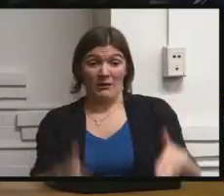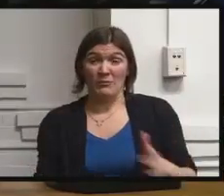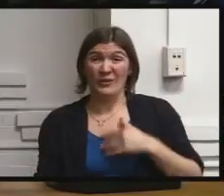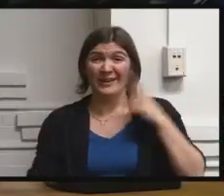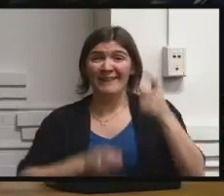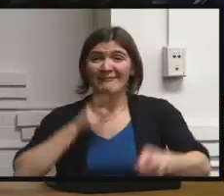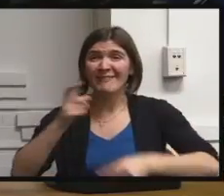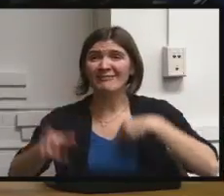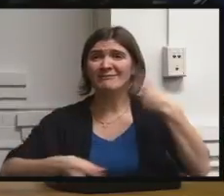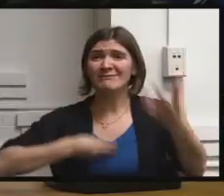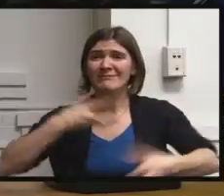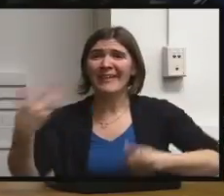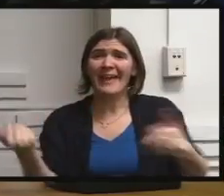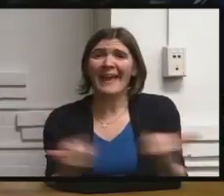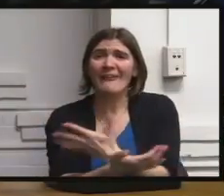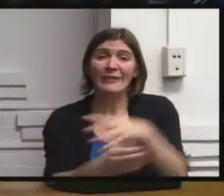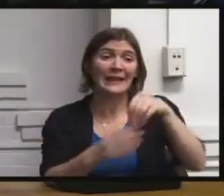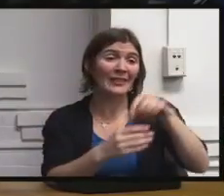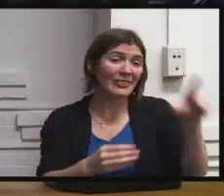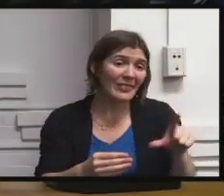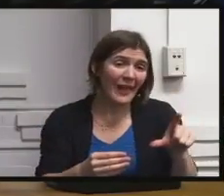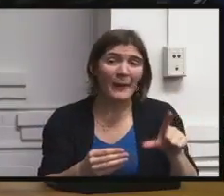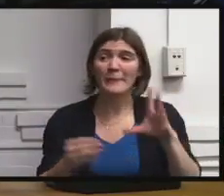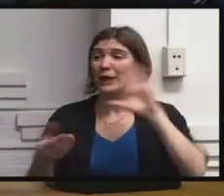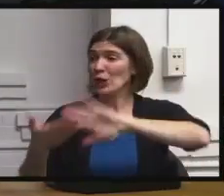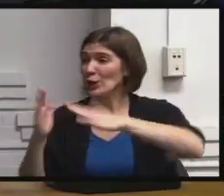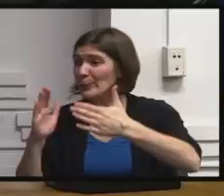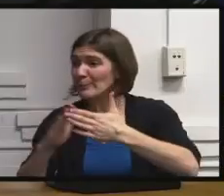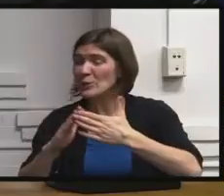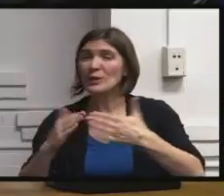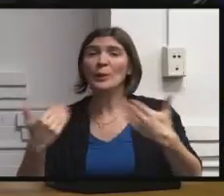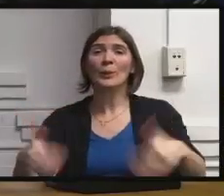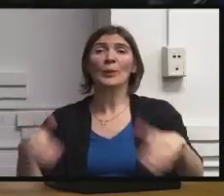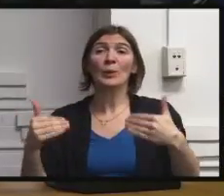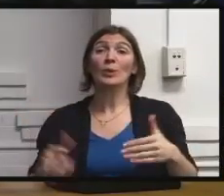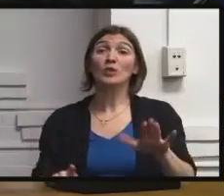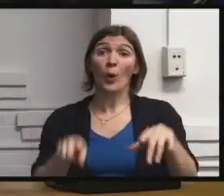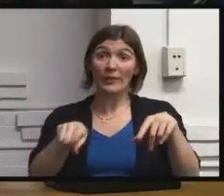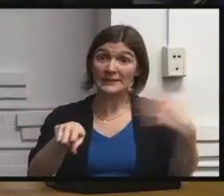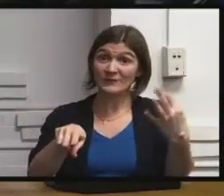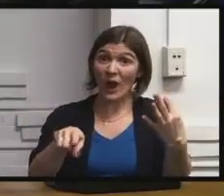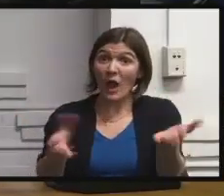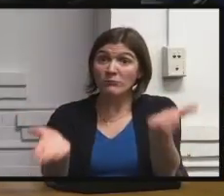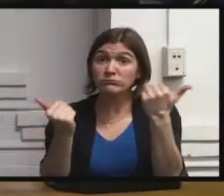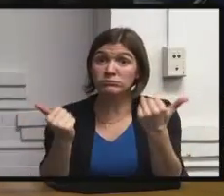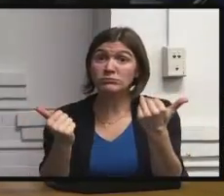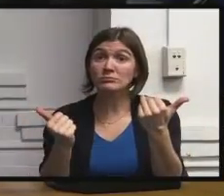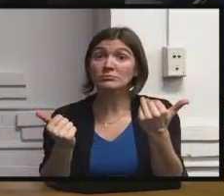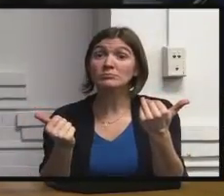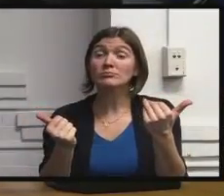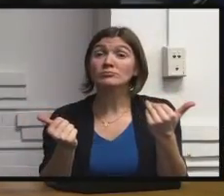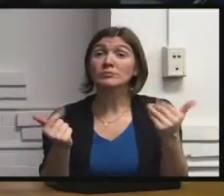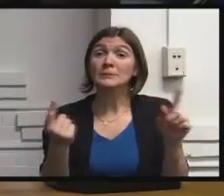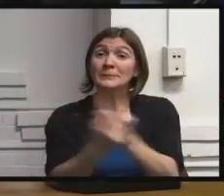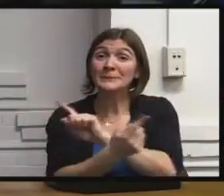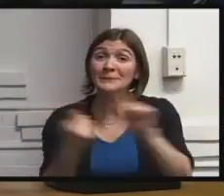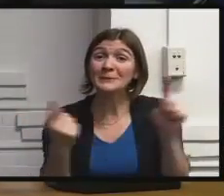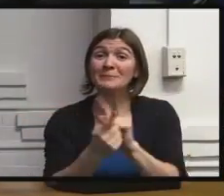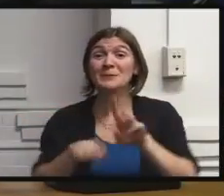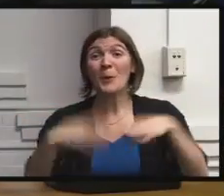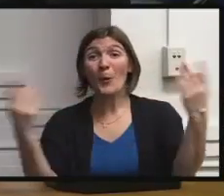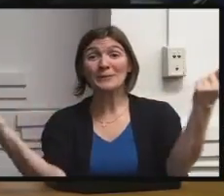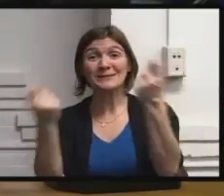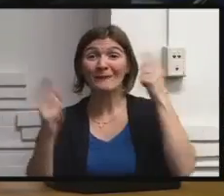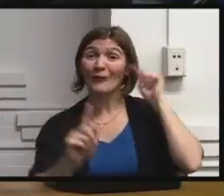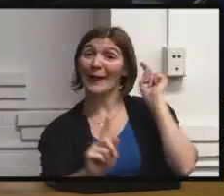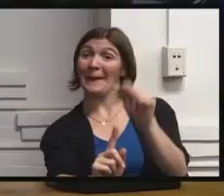to the community, both inside the library and out in the community. And there's a reception on Friday afternoon at the library from 4 to 7 that's an open house